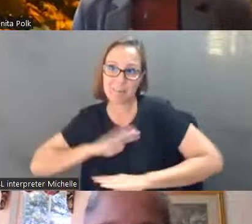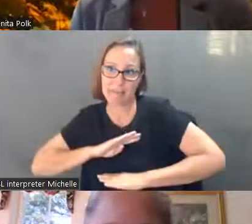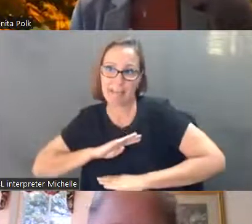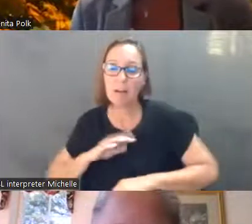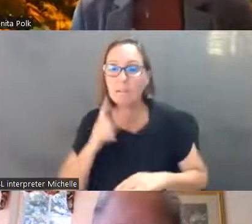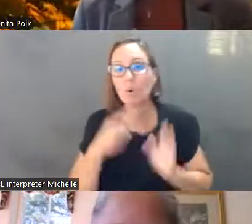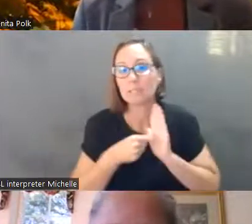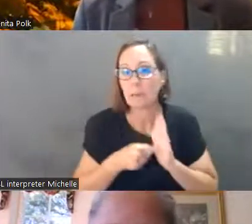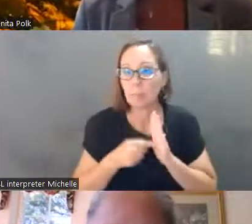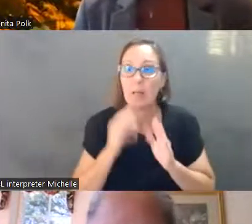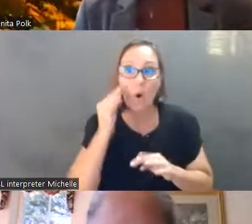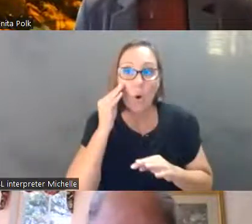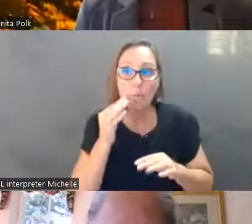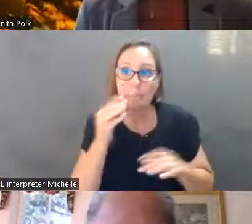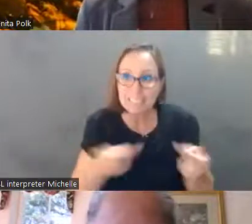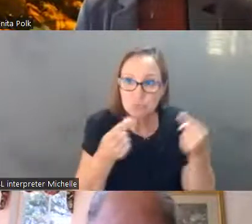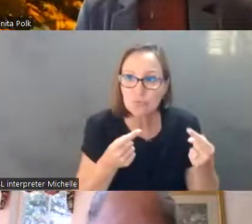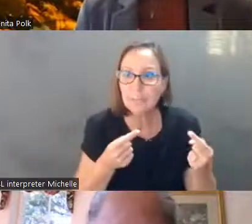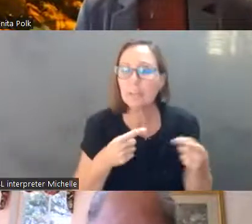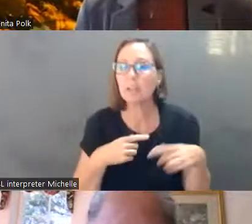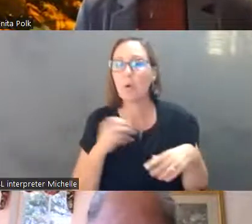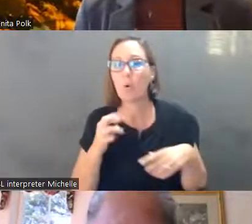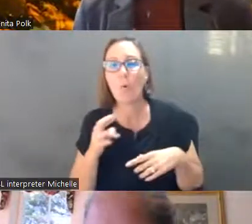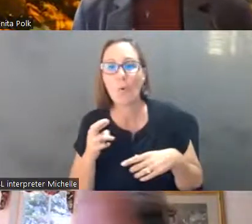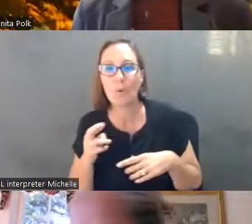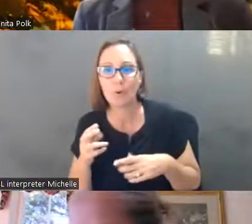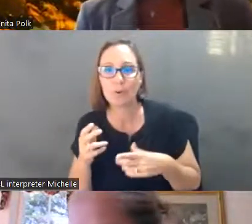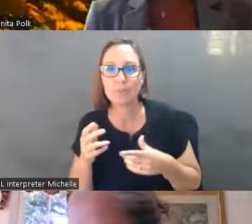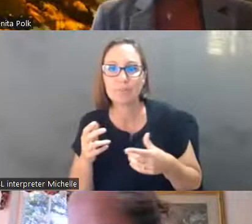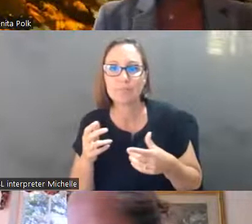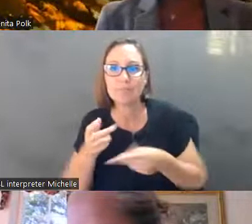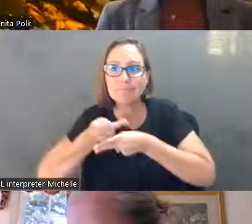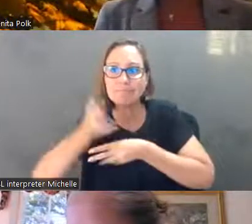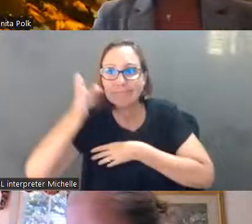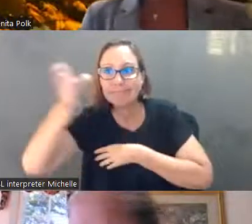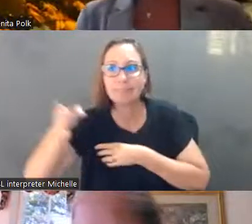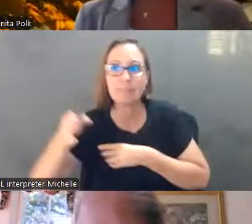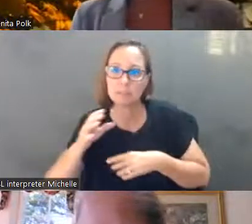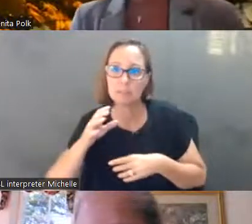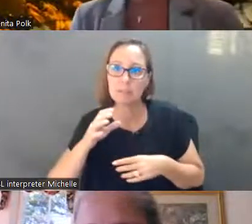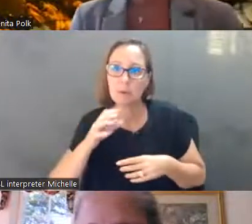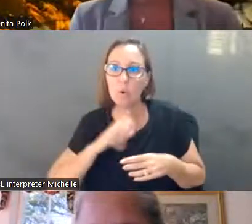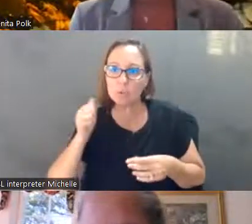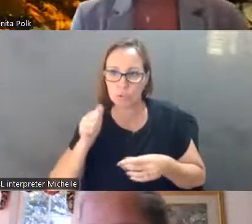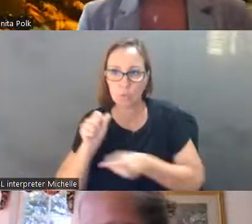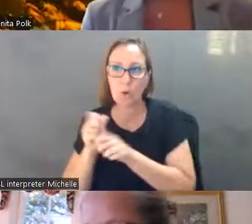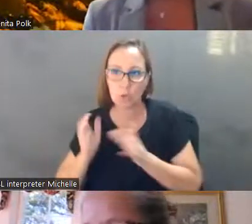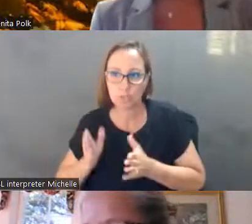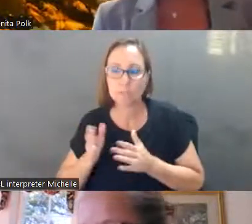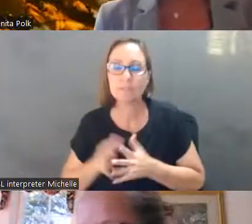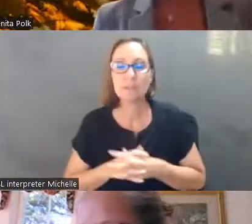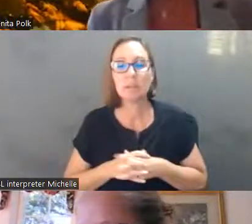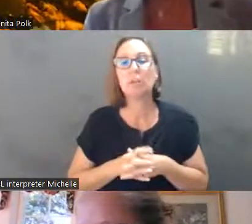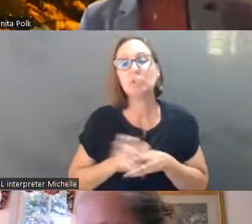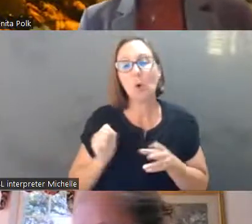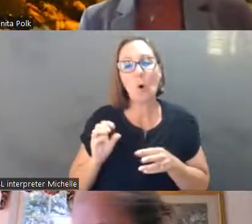injuries, as well as recruit additional older workers in the future? Thank you, that's a great question. So a